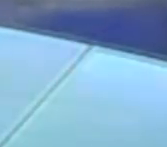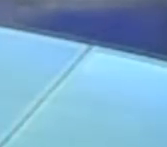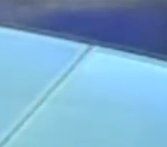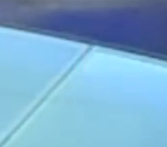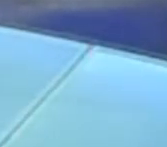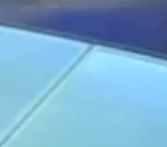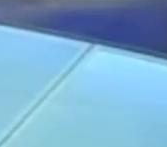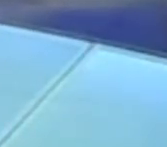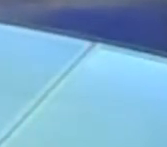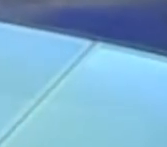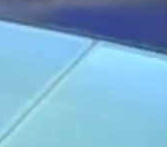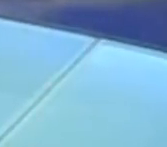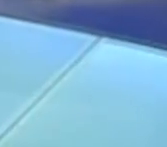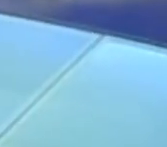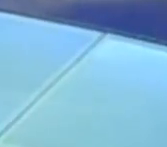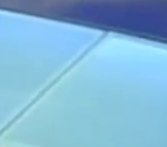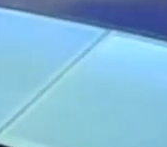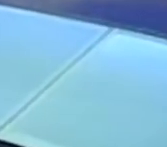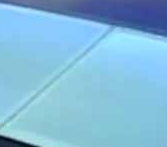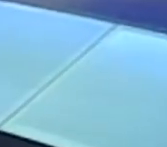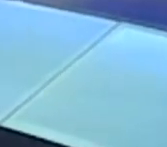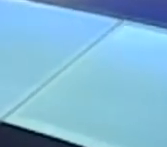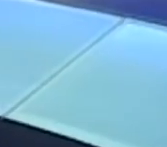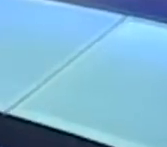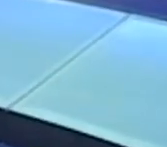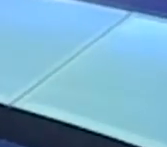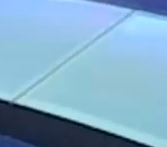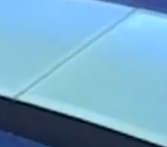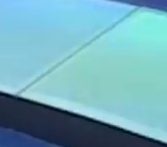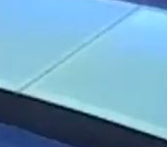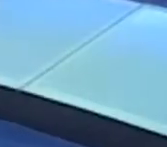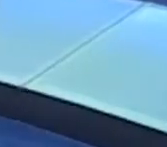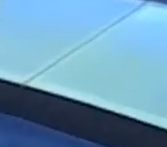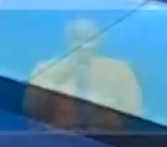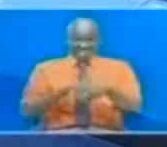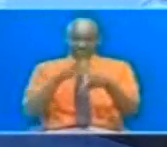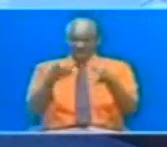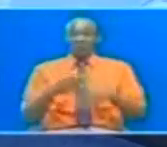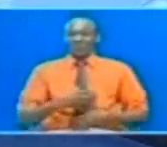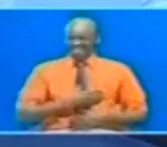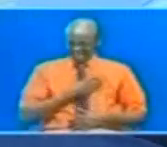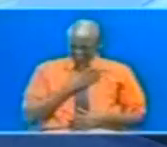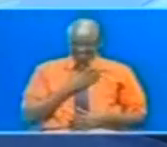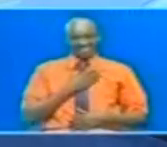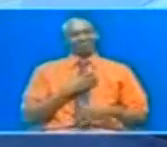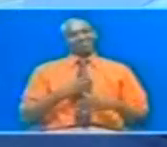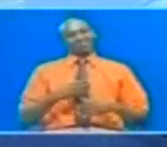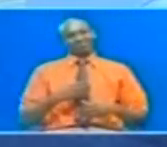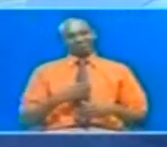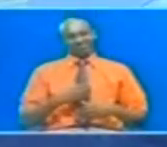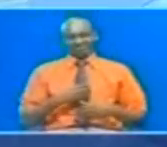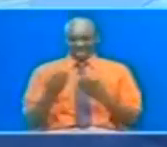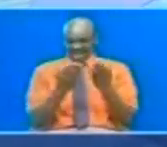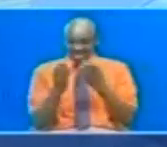Welcome back to KTN Friday Briefing. Thank you very much for staying with us. Well, it's that time for the guest anchor segment. But before that, let's